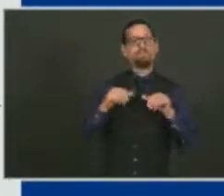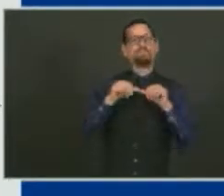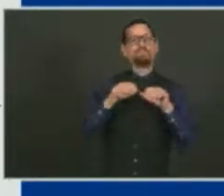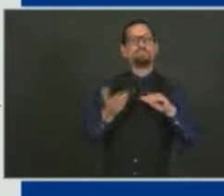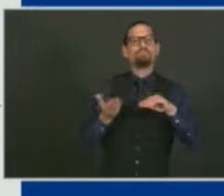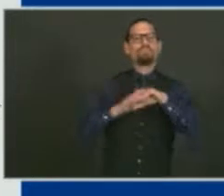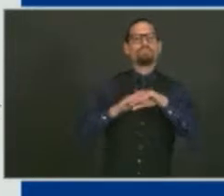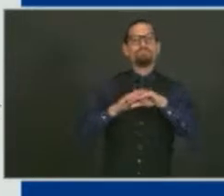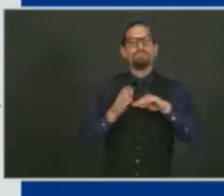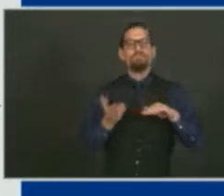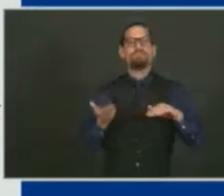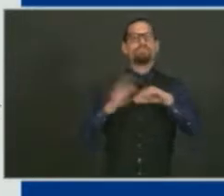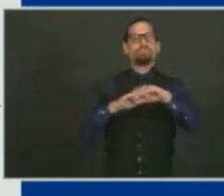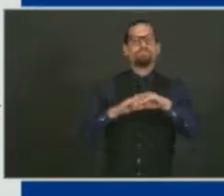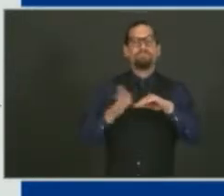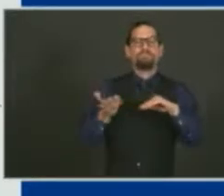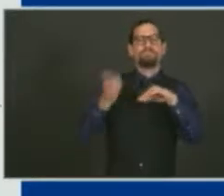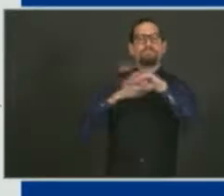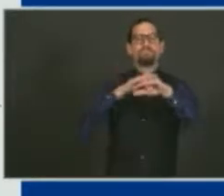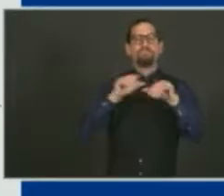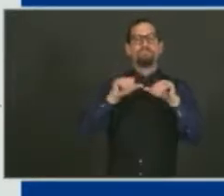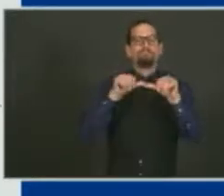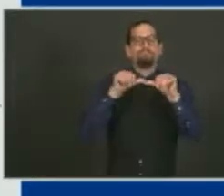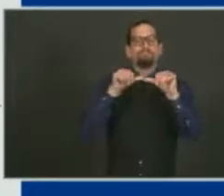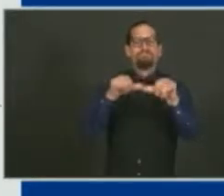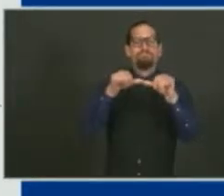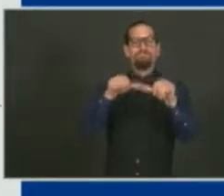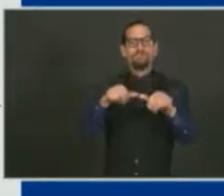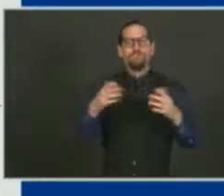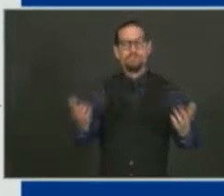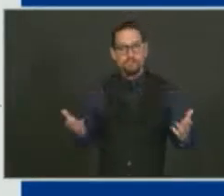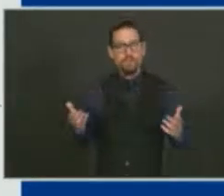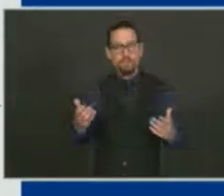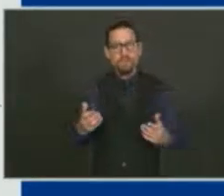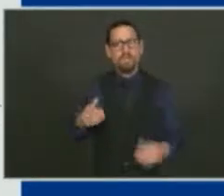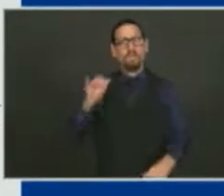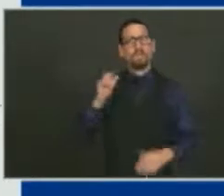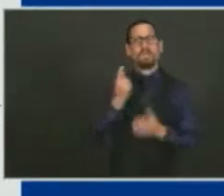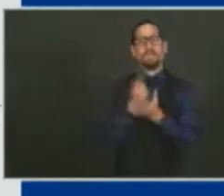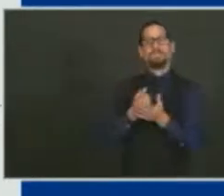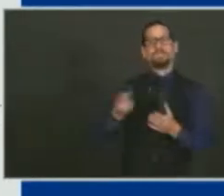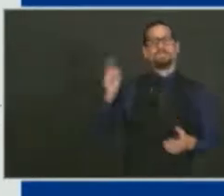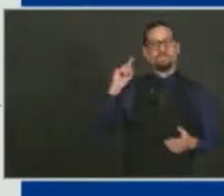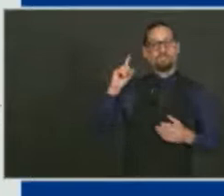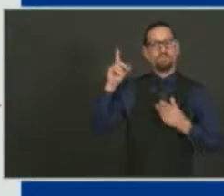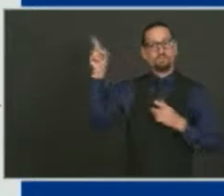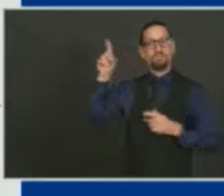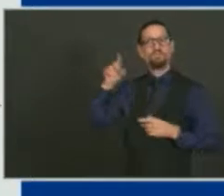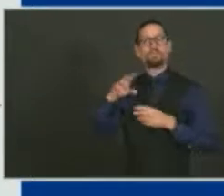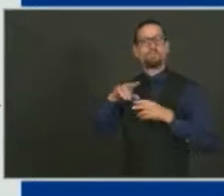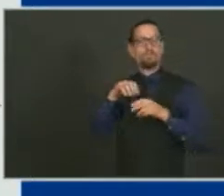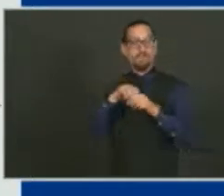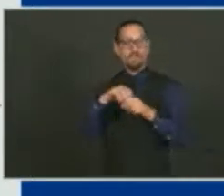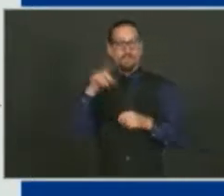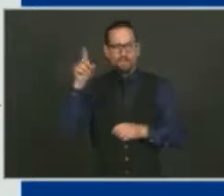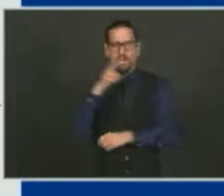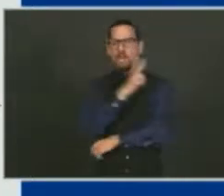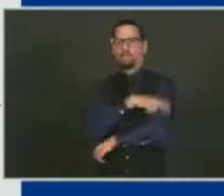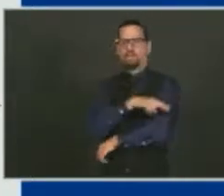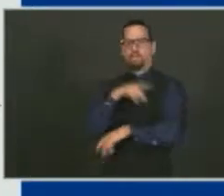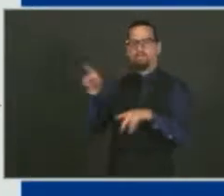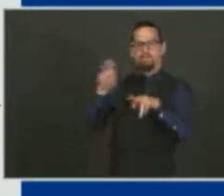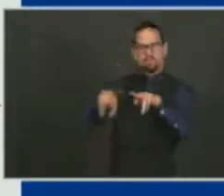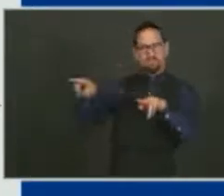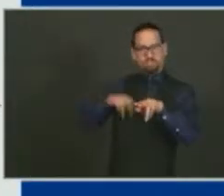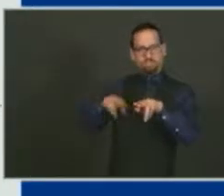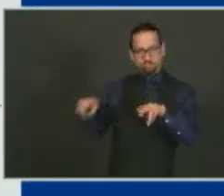saw 139 new hospitalizations, including several days with over